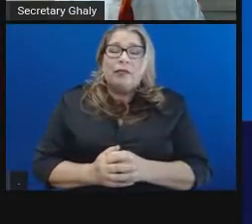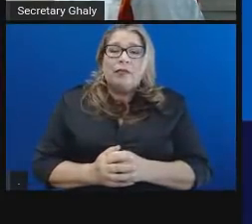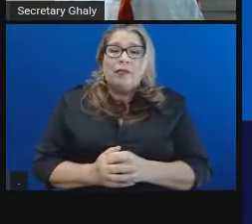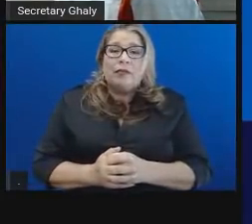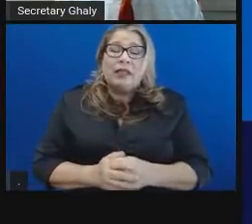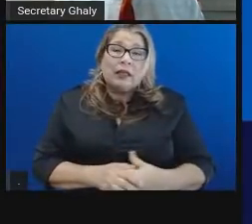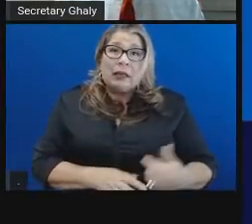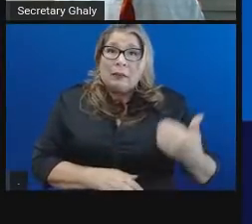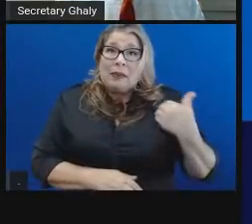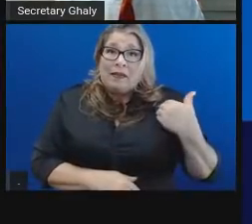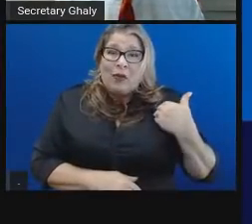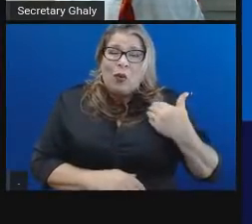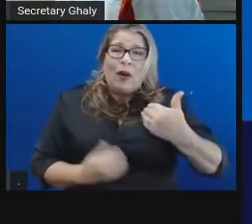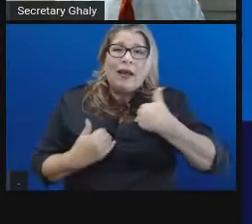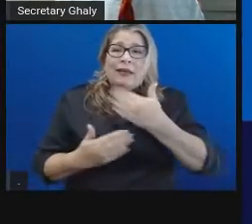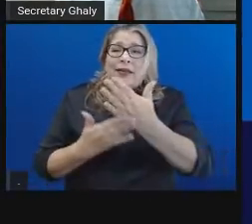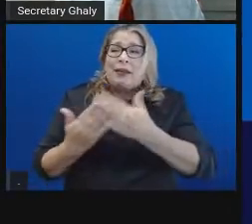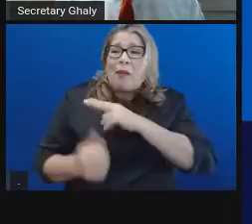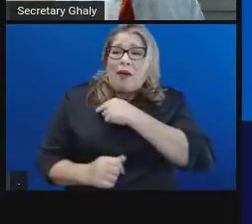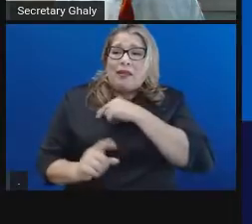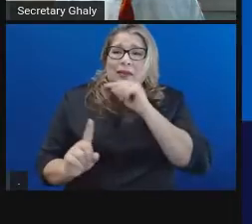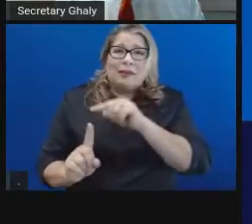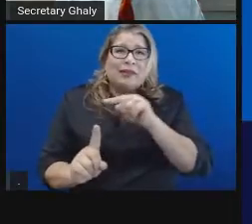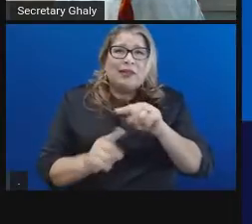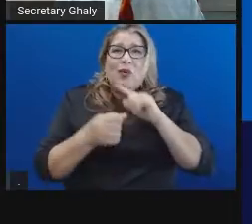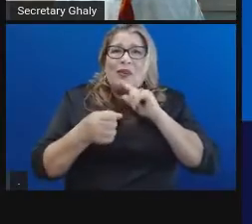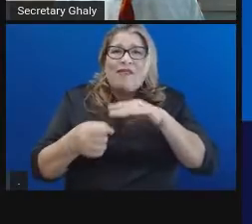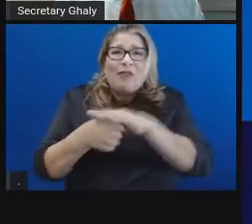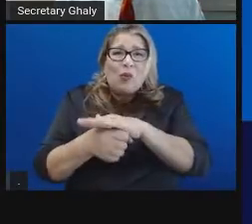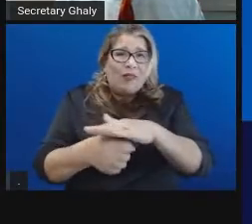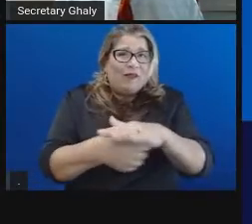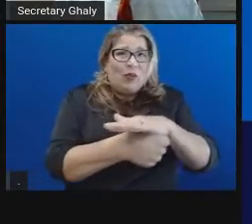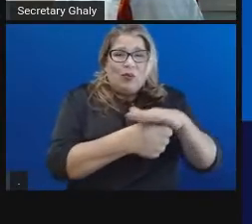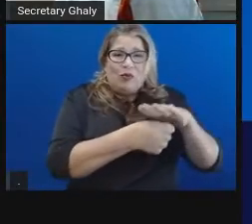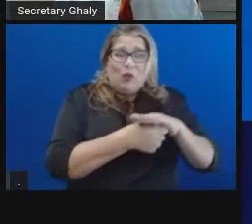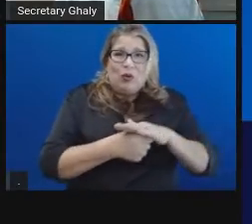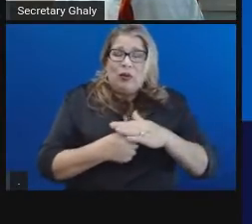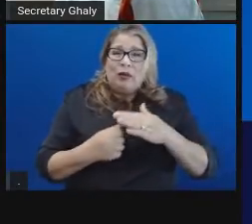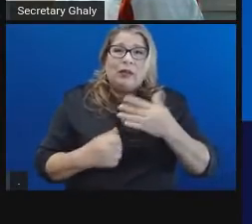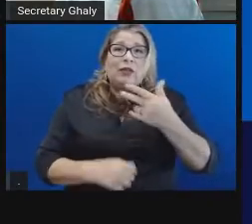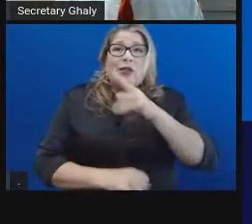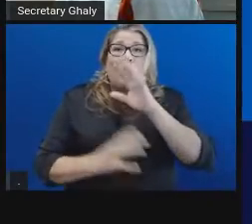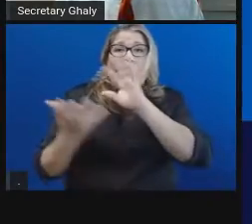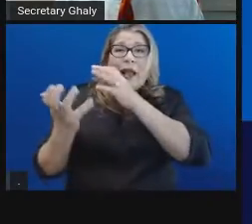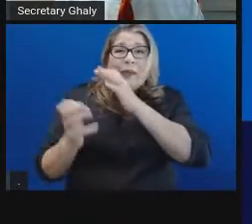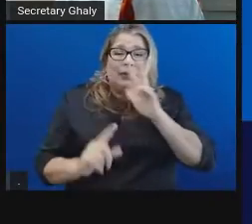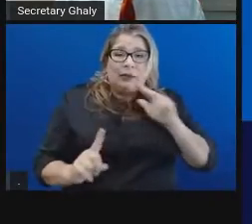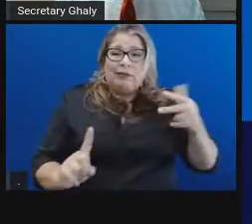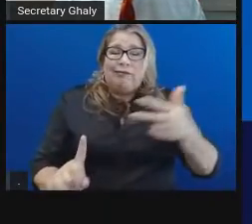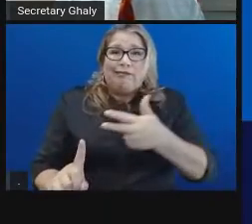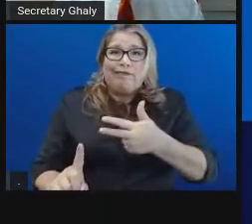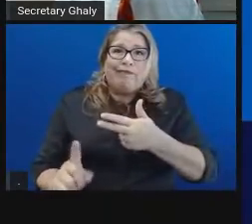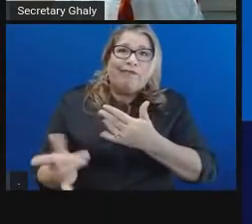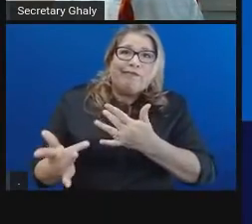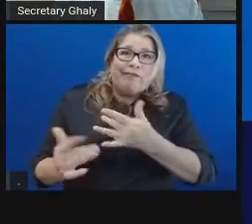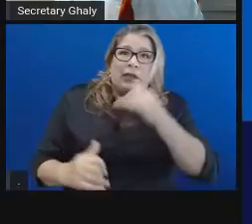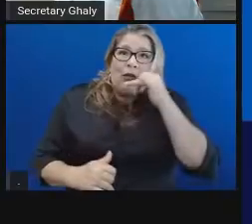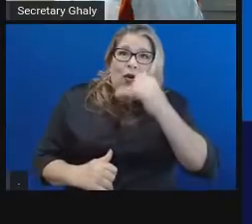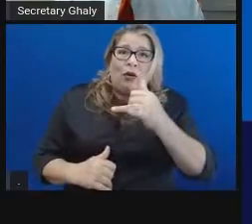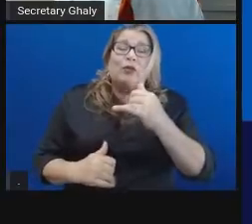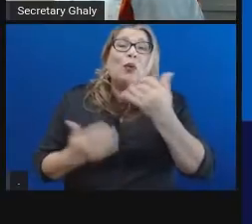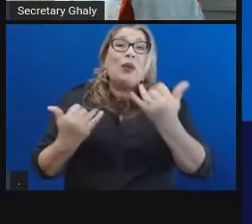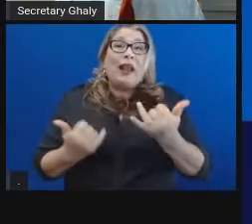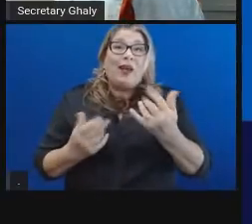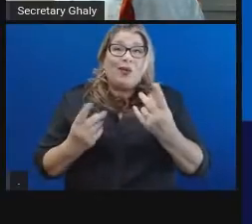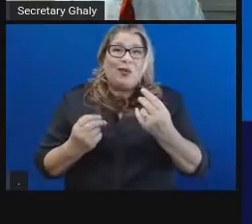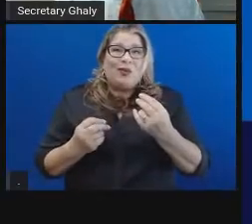long waits to hospitals with capacity, an important typical strategy that our emergency